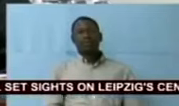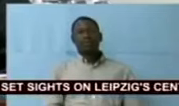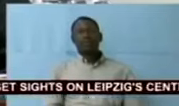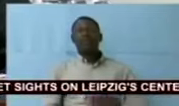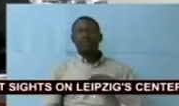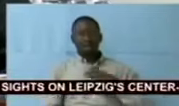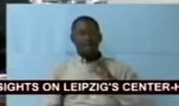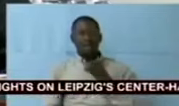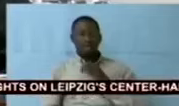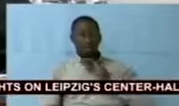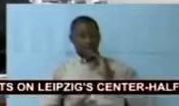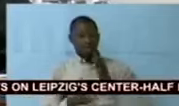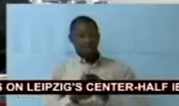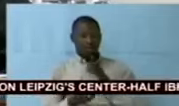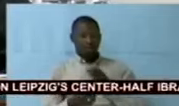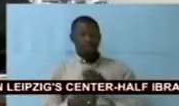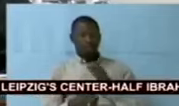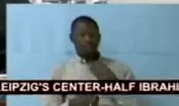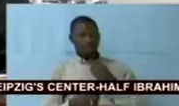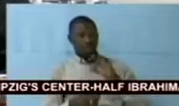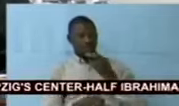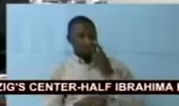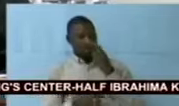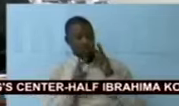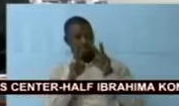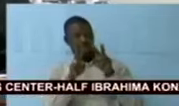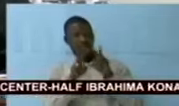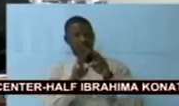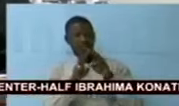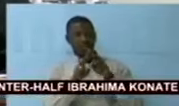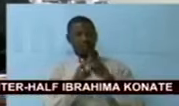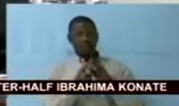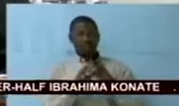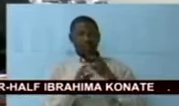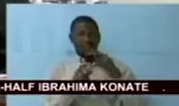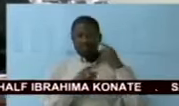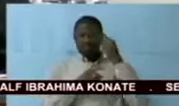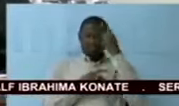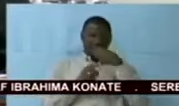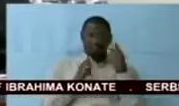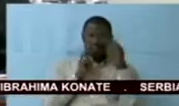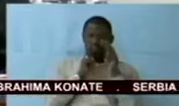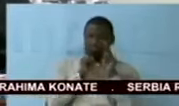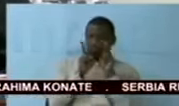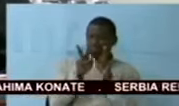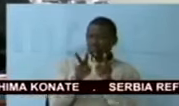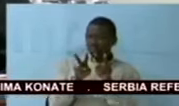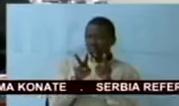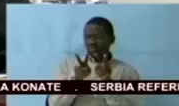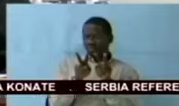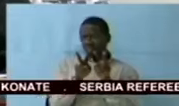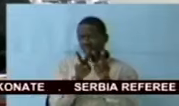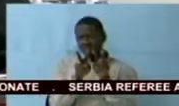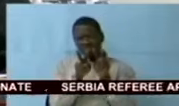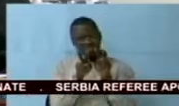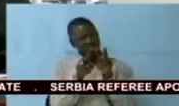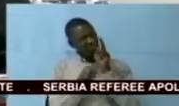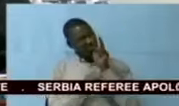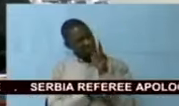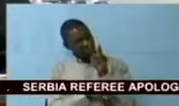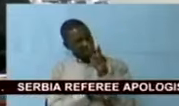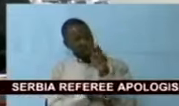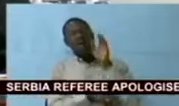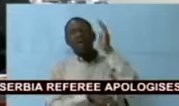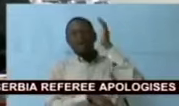believe this because I can see it written all over his face. Adu ngala wala katu hanni ate fango nyada